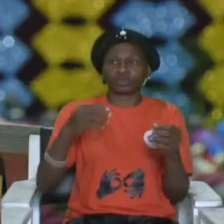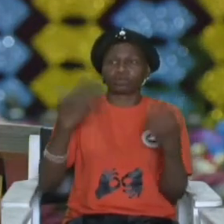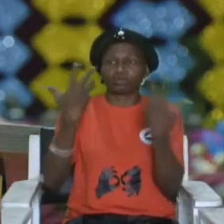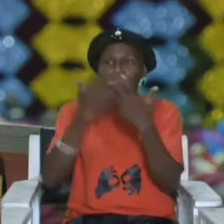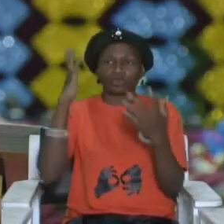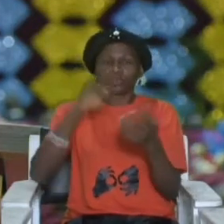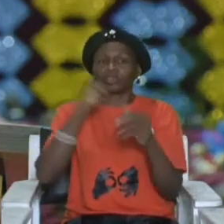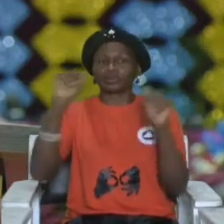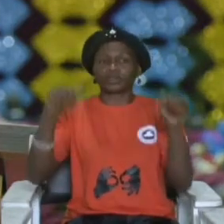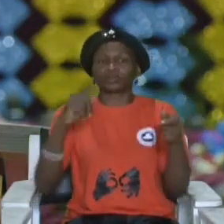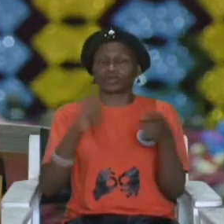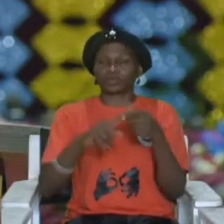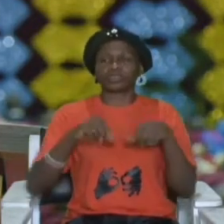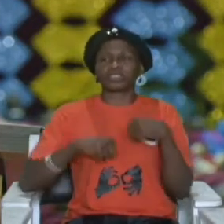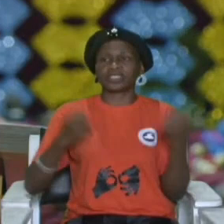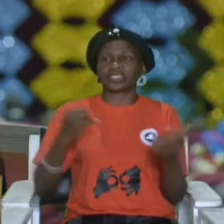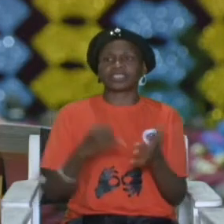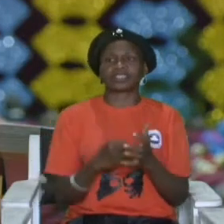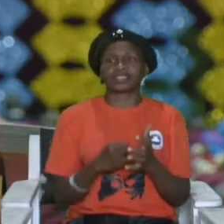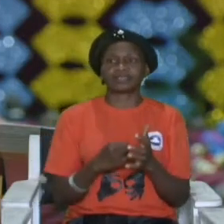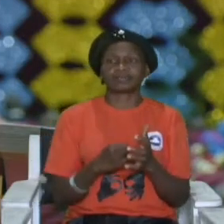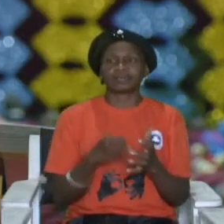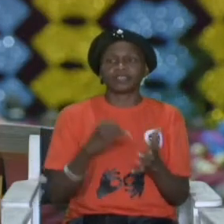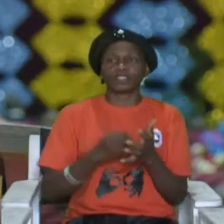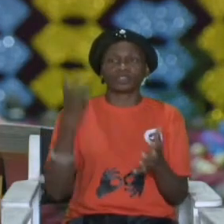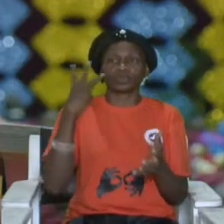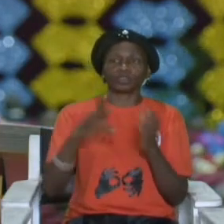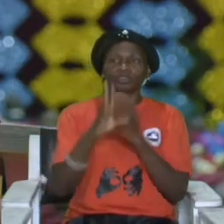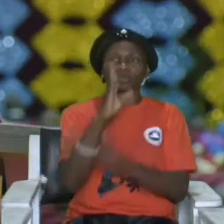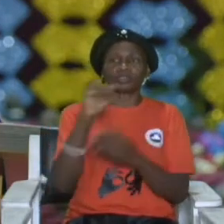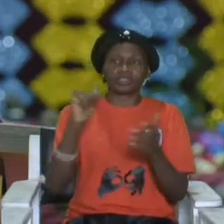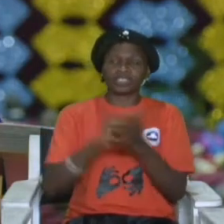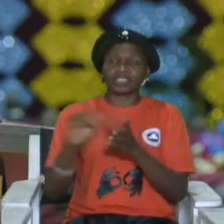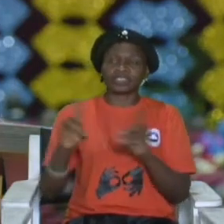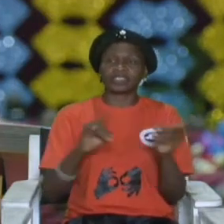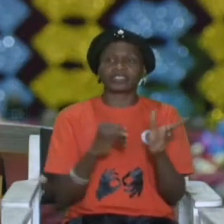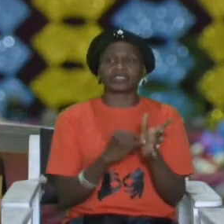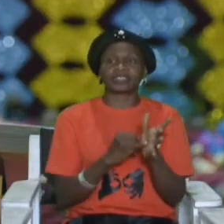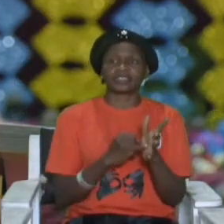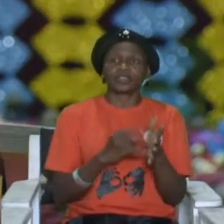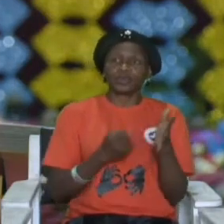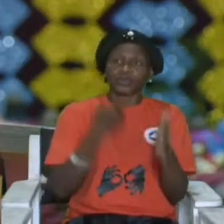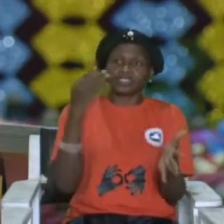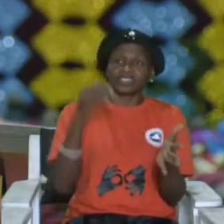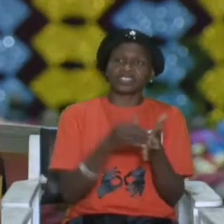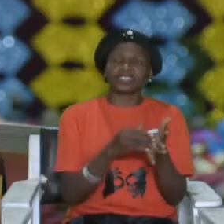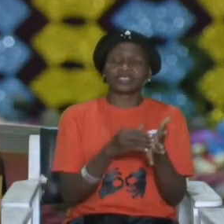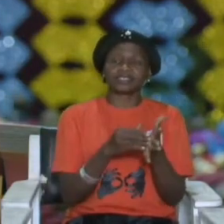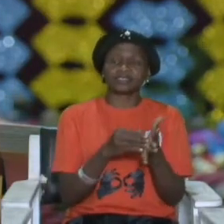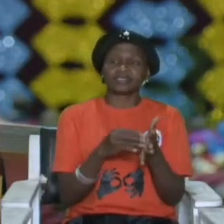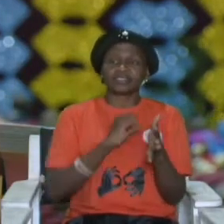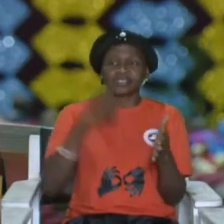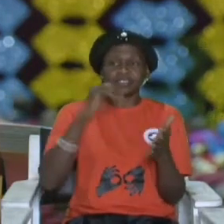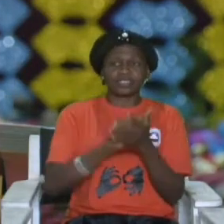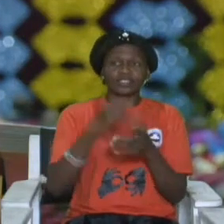will not be able to deny it. It was God who did it. Once again, I think